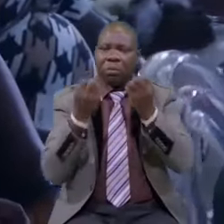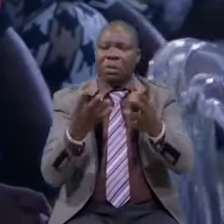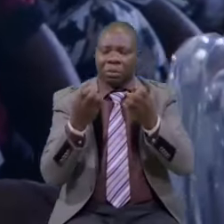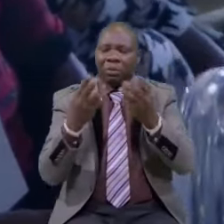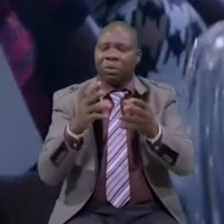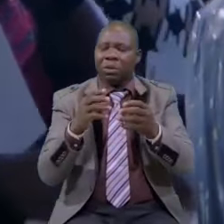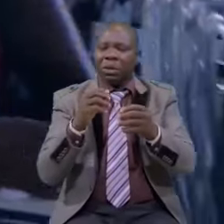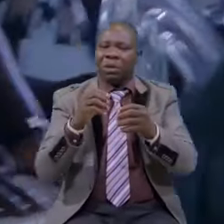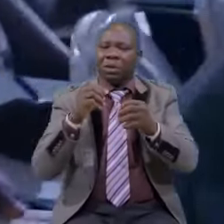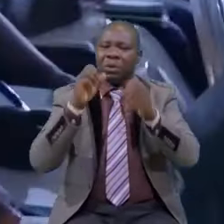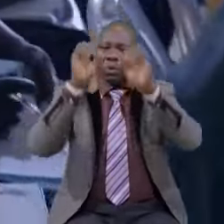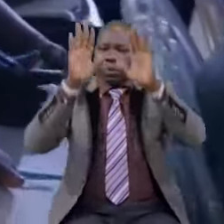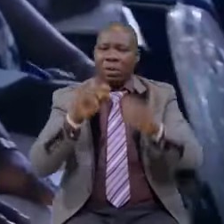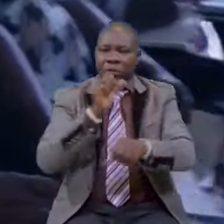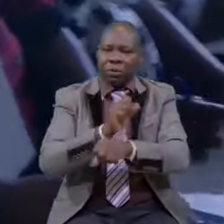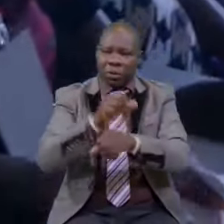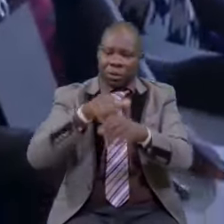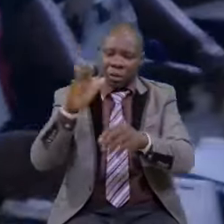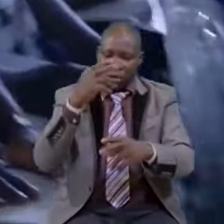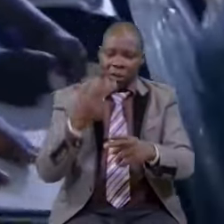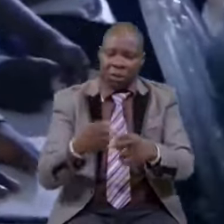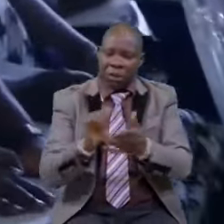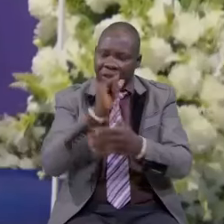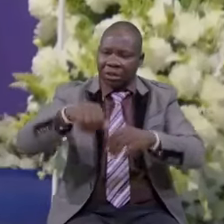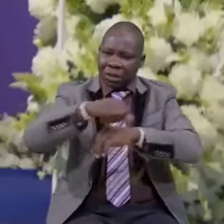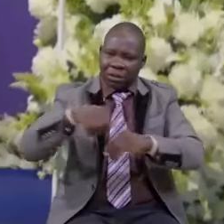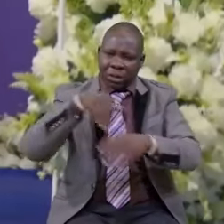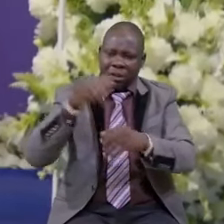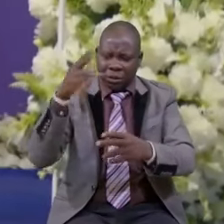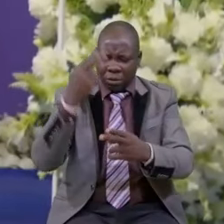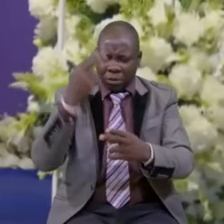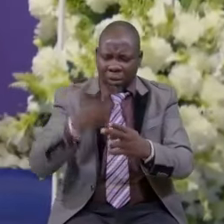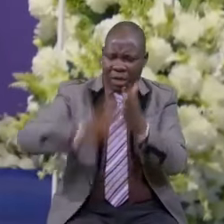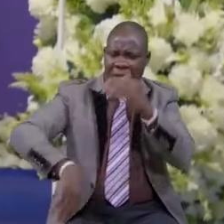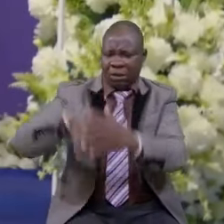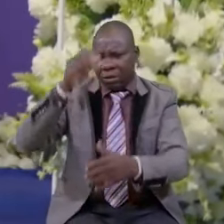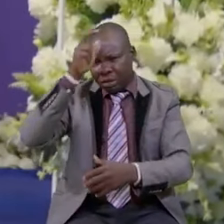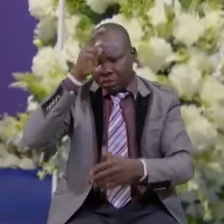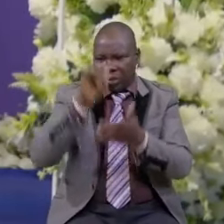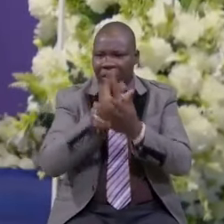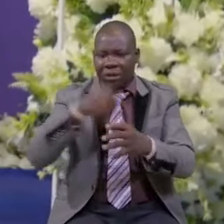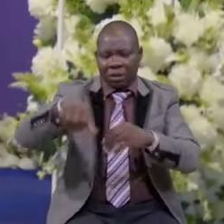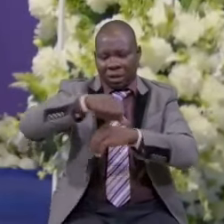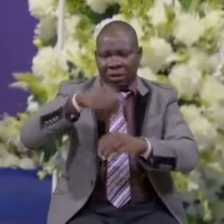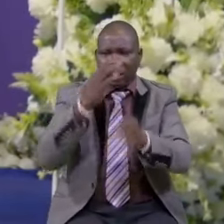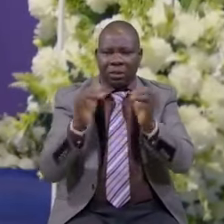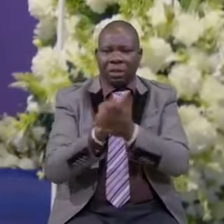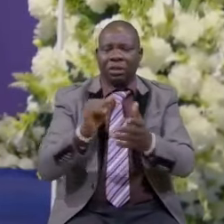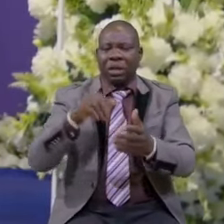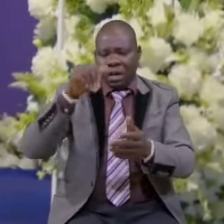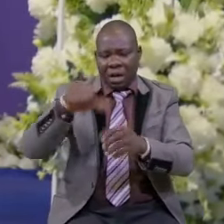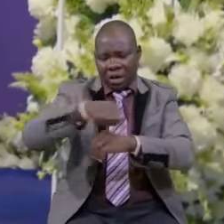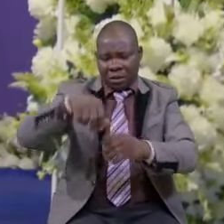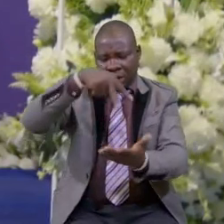And in your name we've cast out devils. That's anointing, you know. But if that anointing is isolated, the Lord said, I